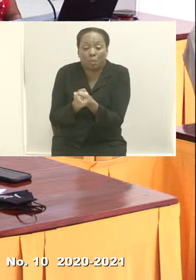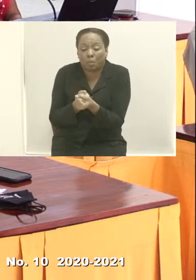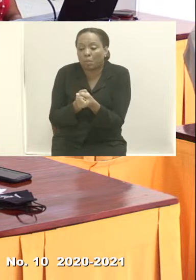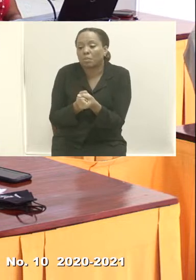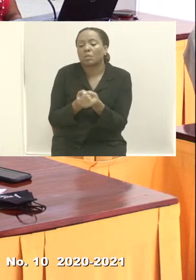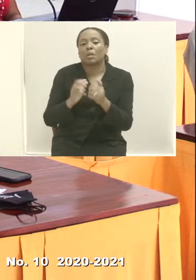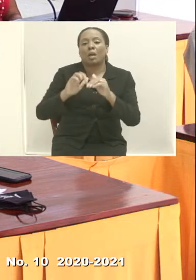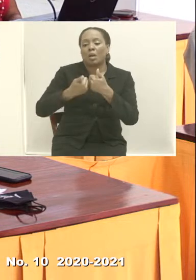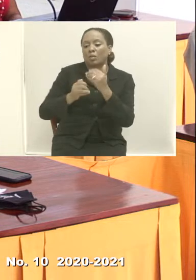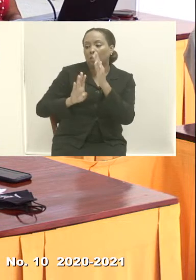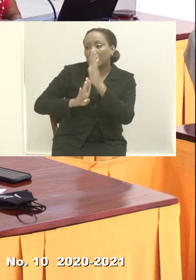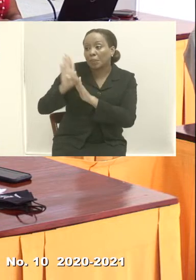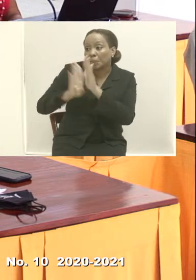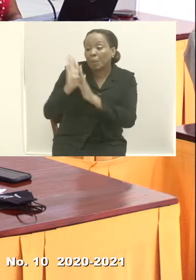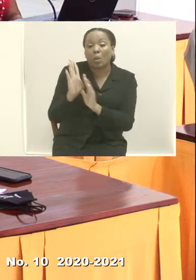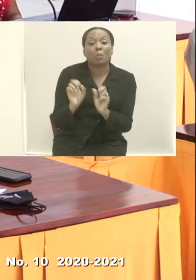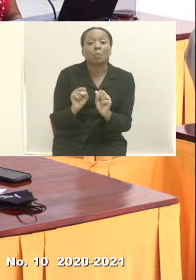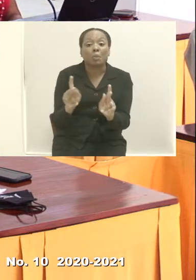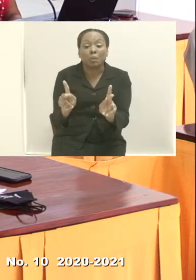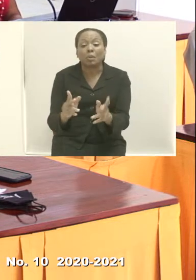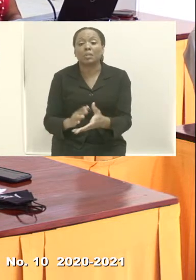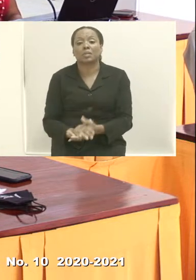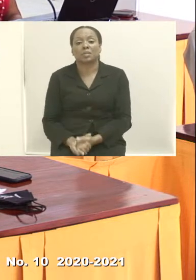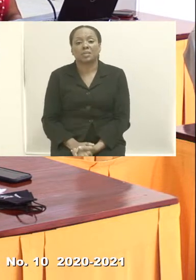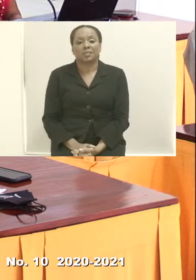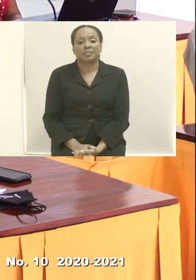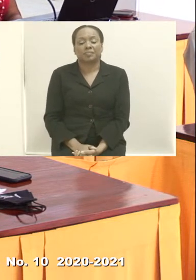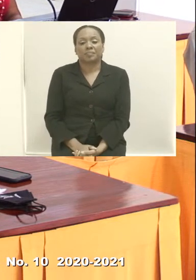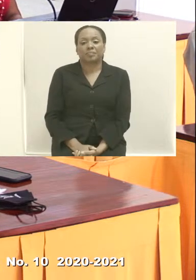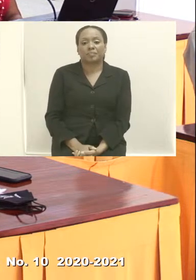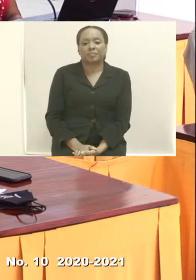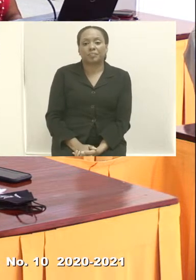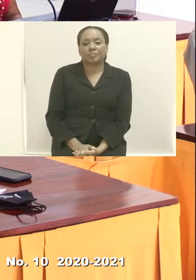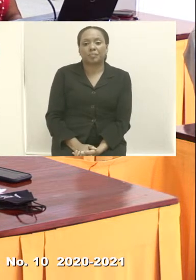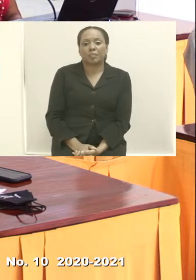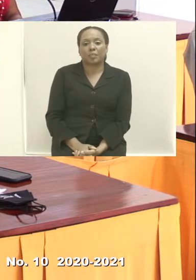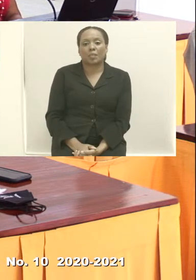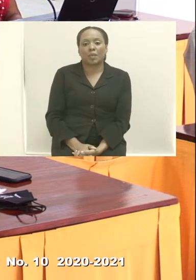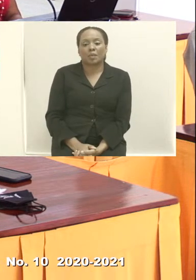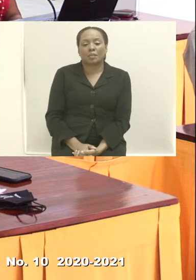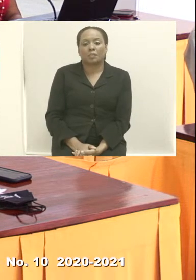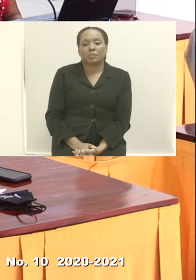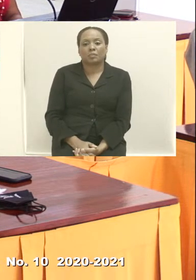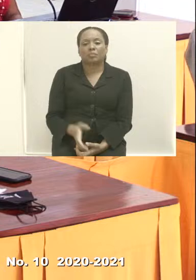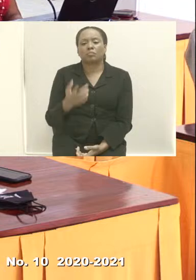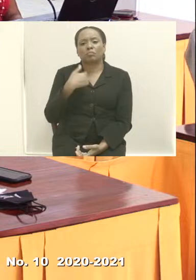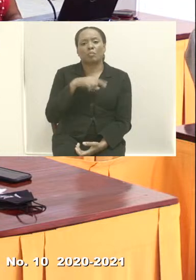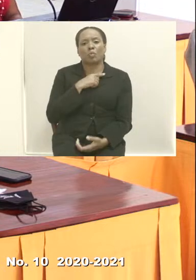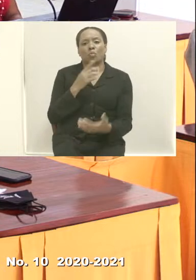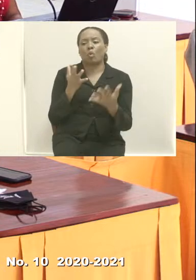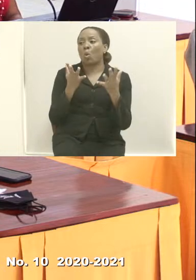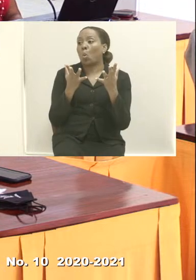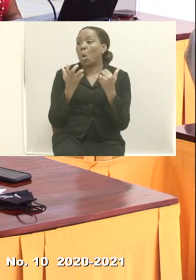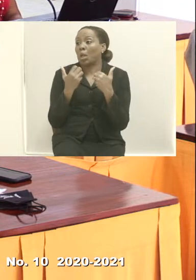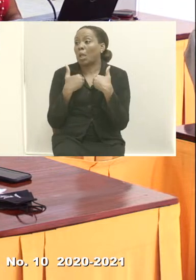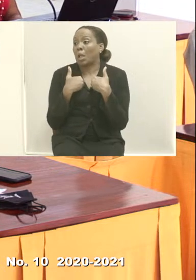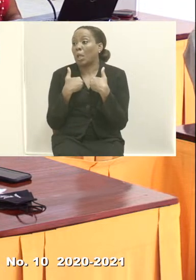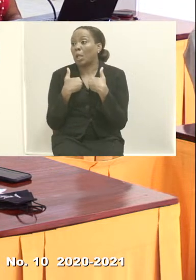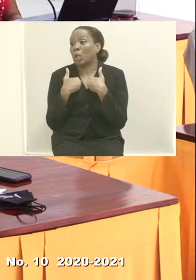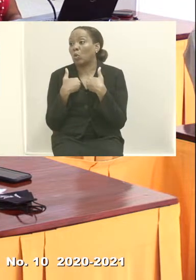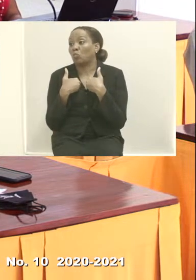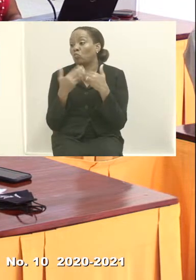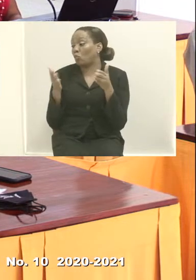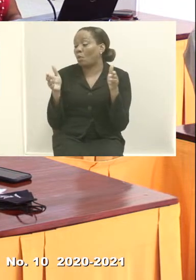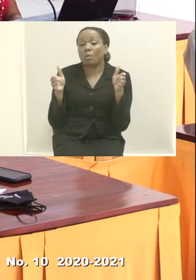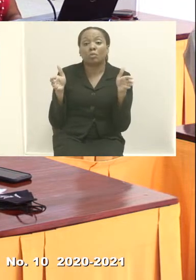developmental opportunities, ma'am, in terms of building a small business network